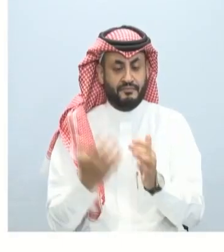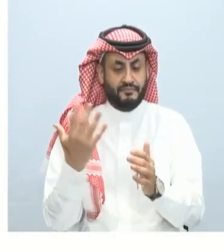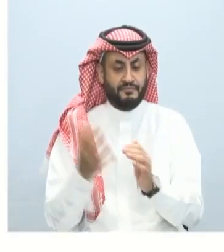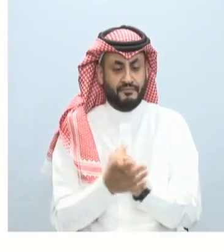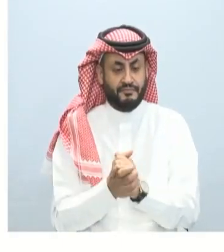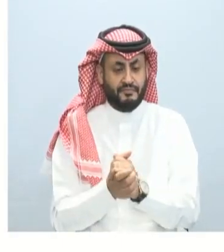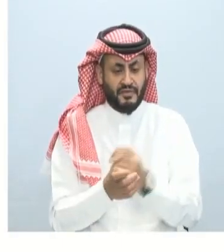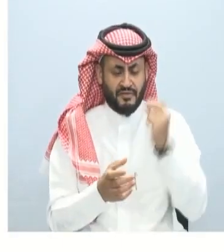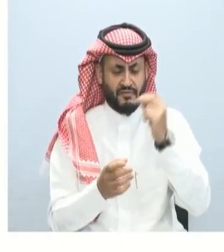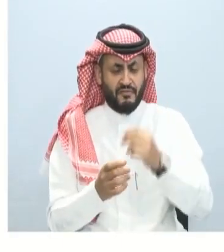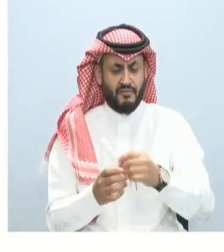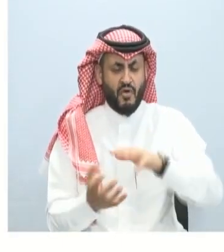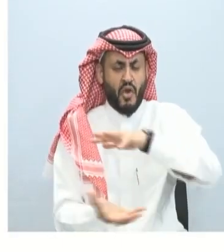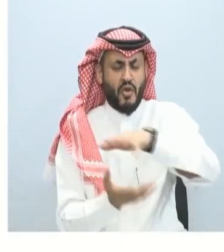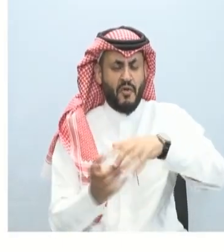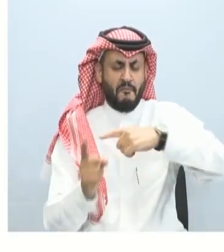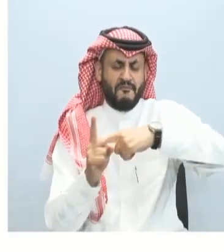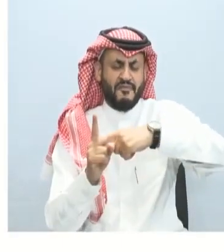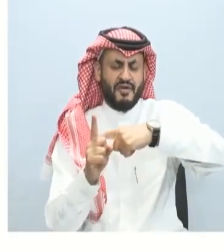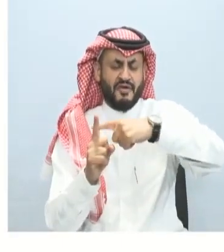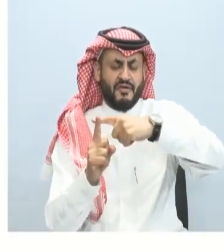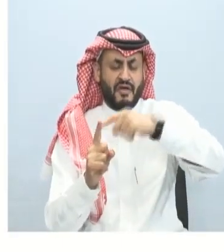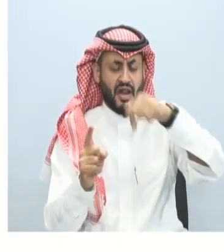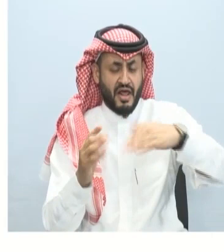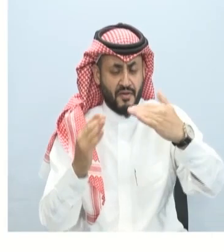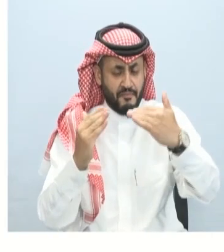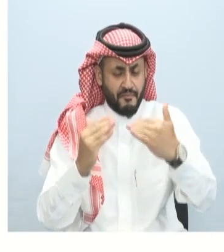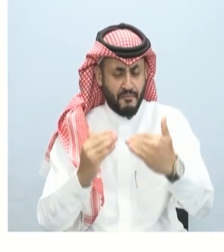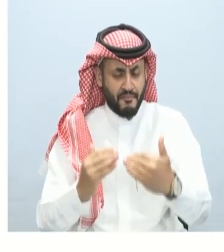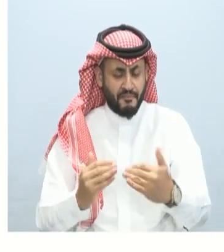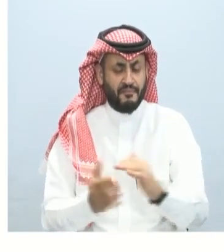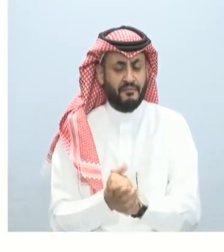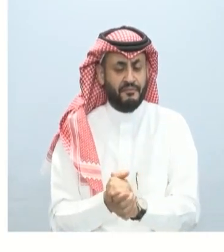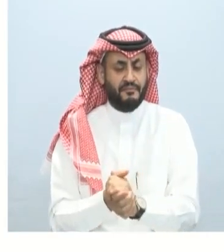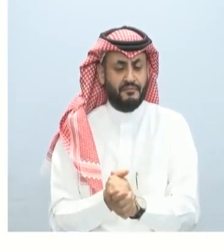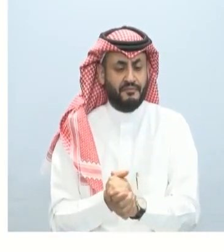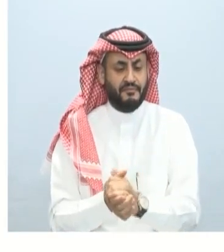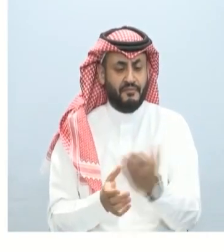Do you think global warming will have slowed down? So here we